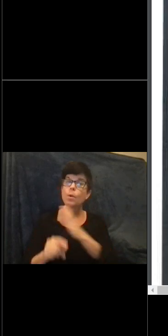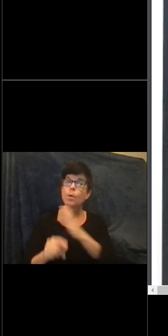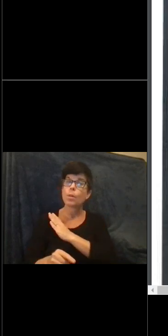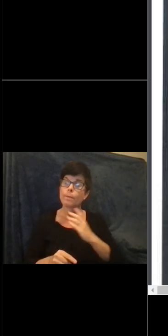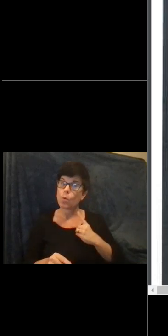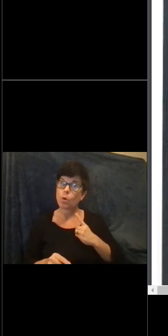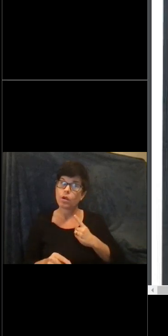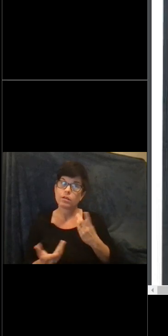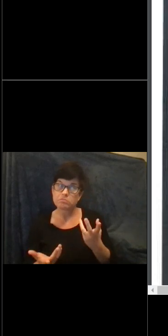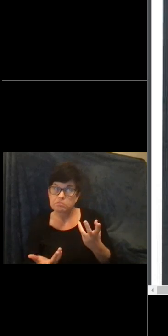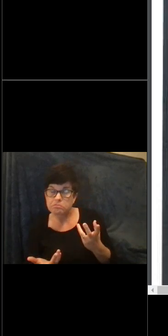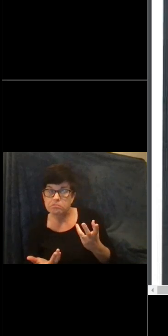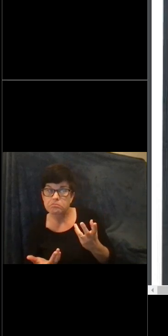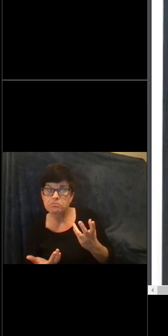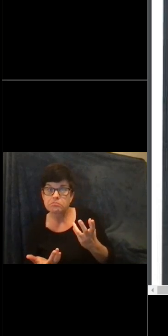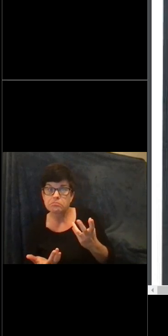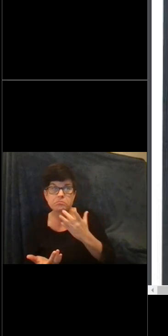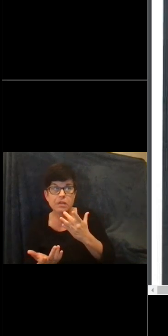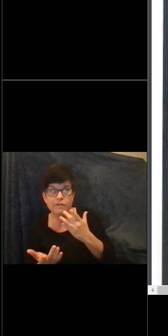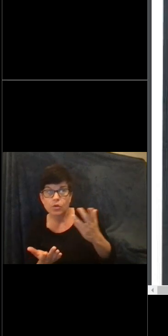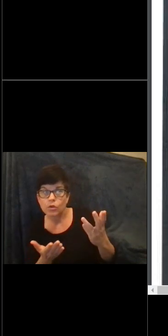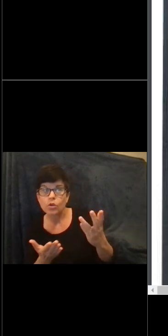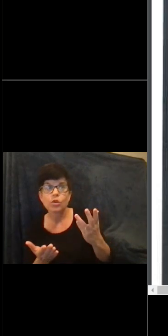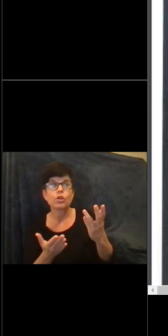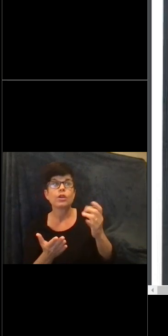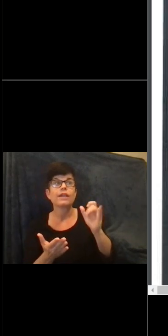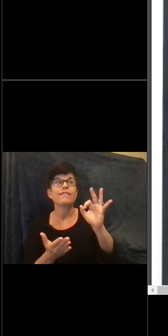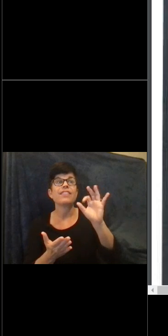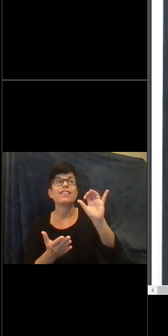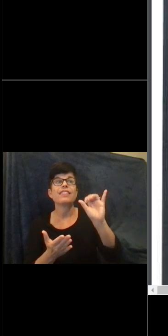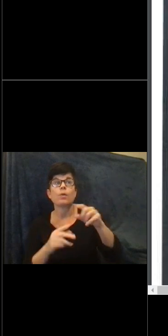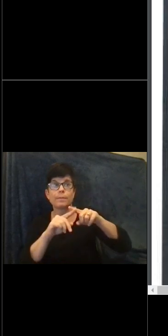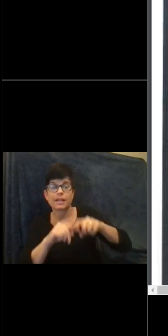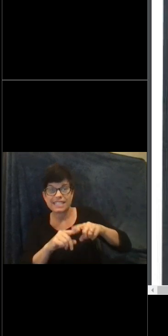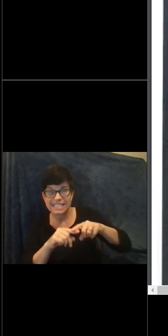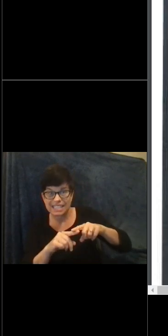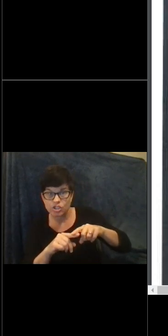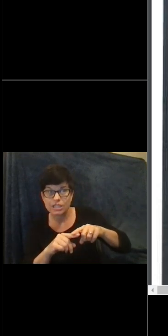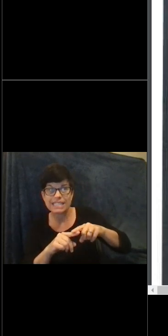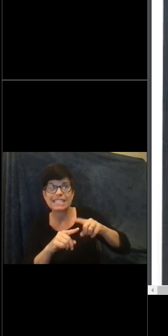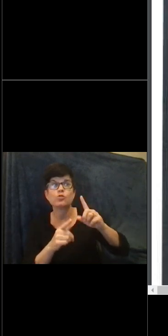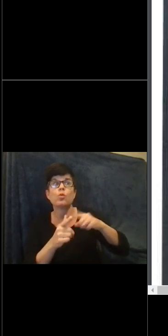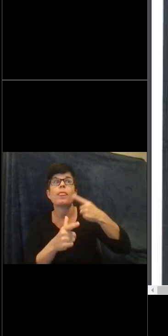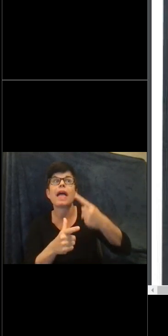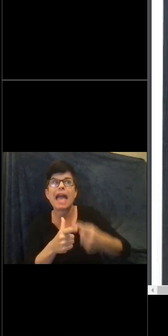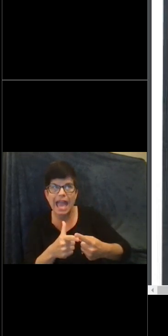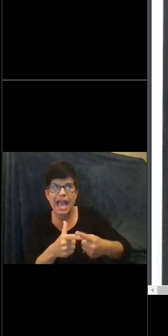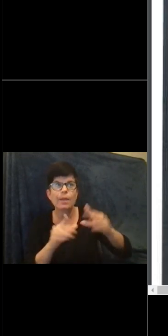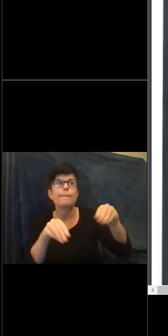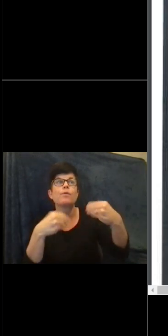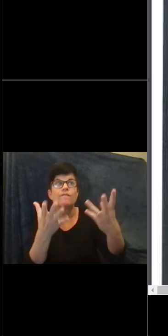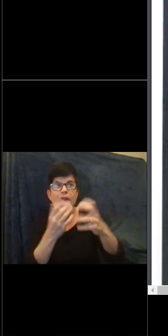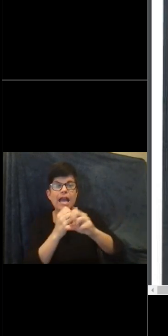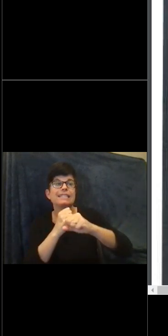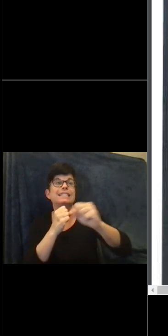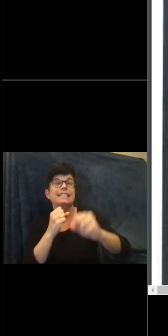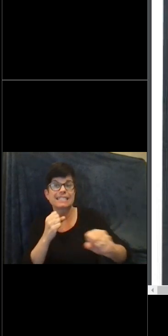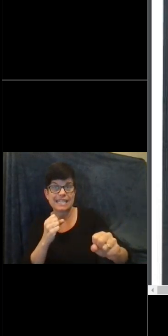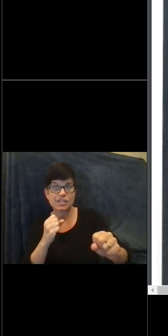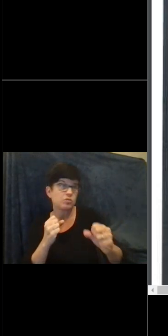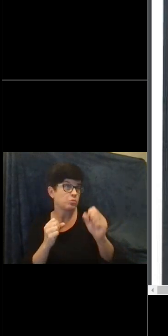of having that as a contingency to then provide an extension that very well could be a